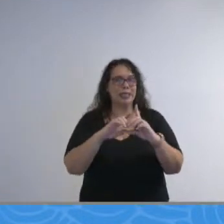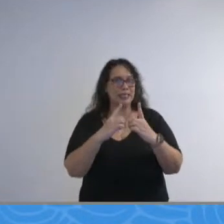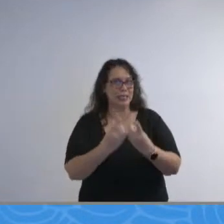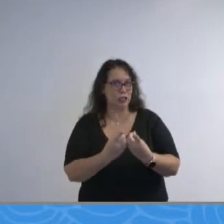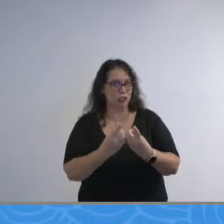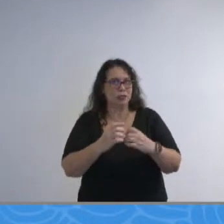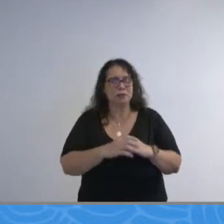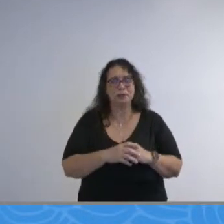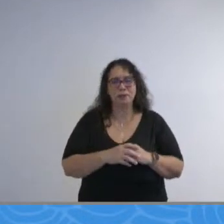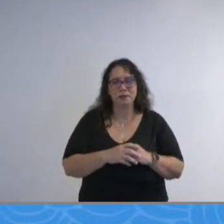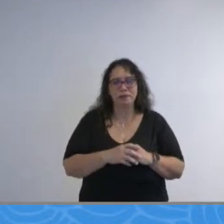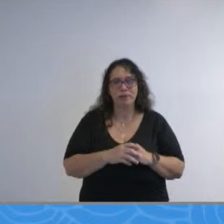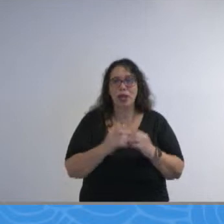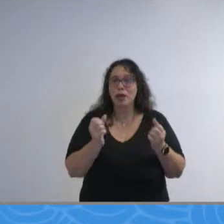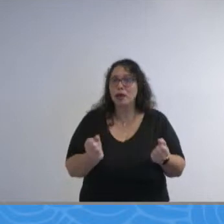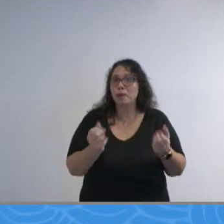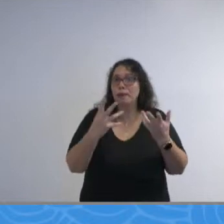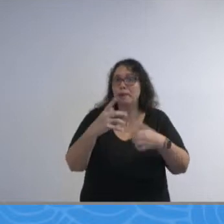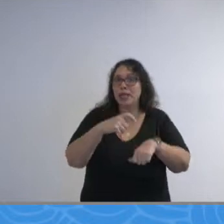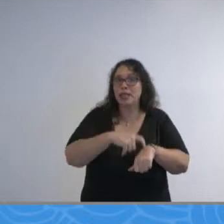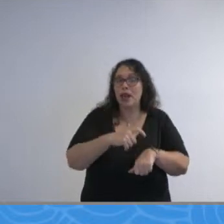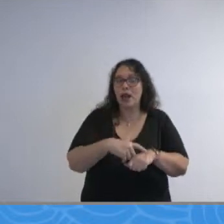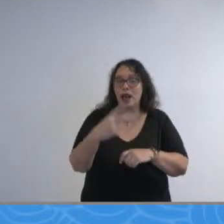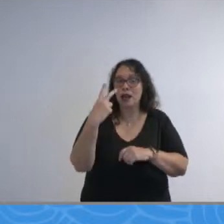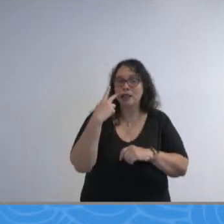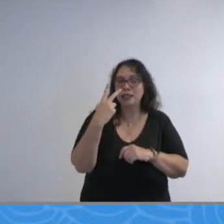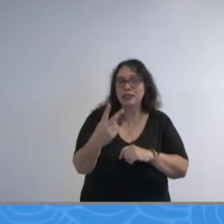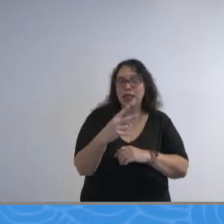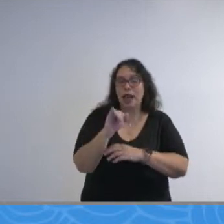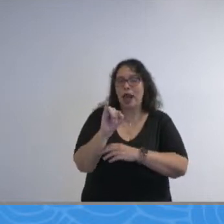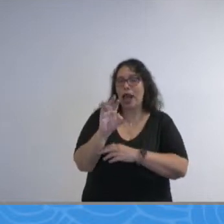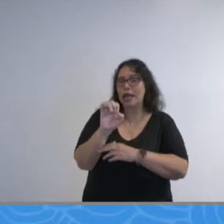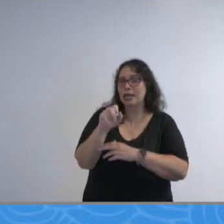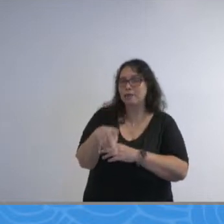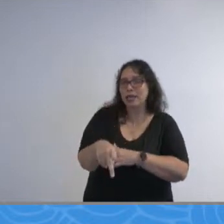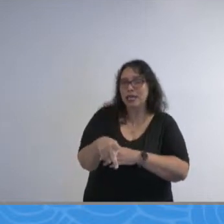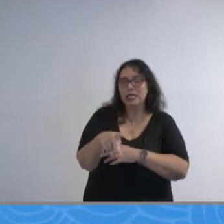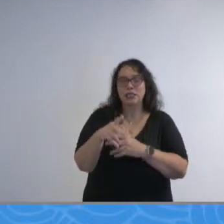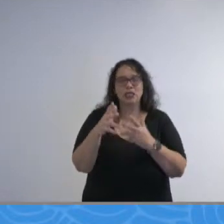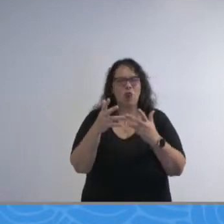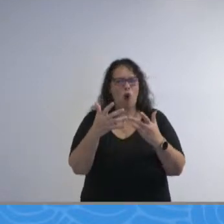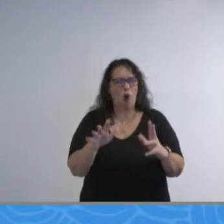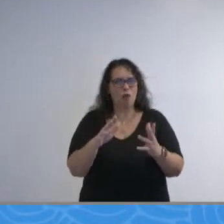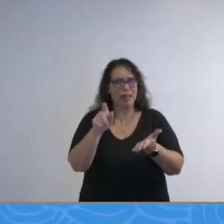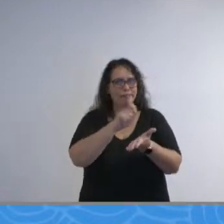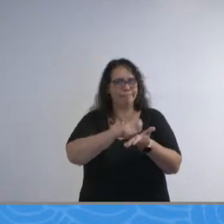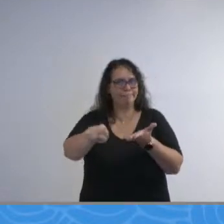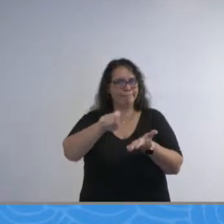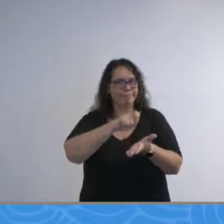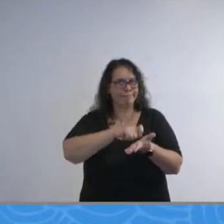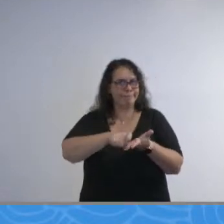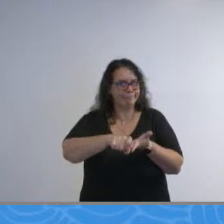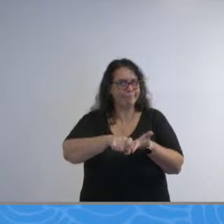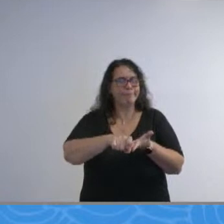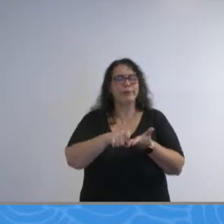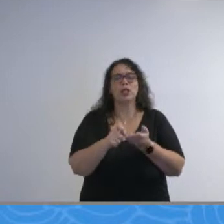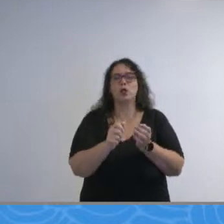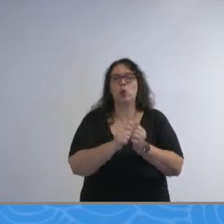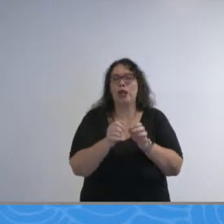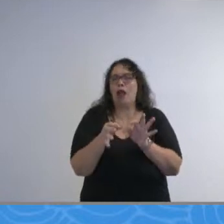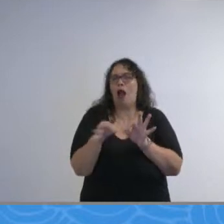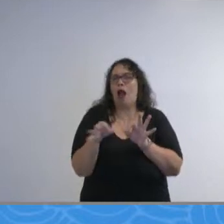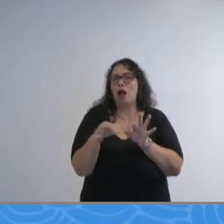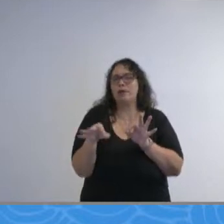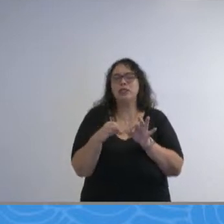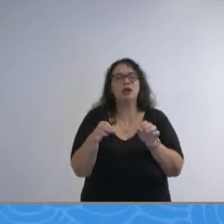district. A lot of times what I've seen is the IEPs come already sort of drafted with comments